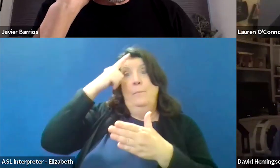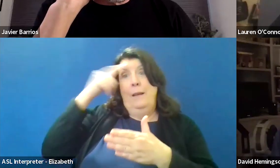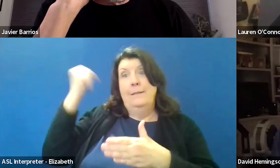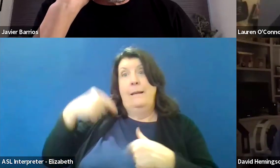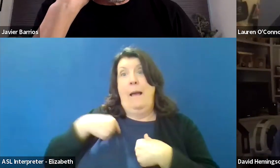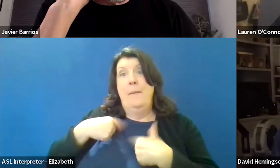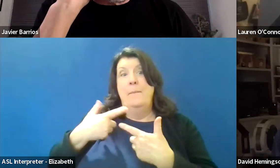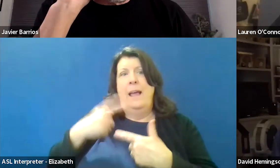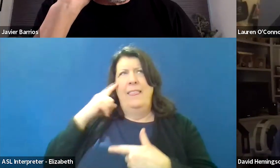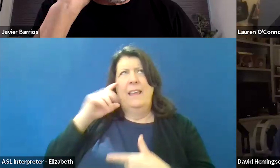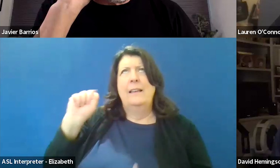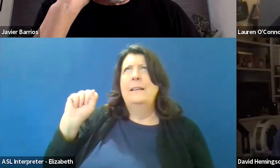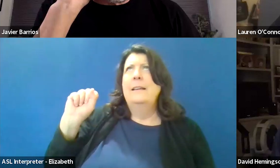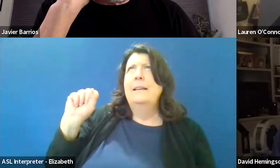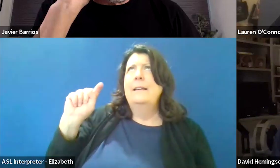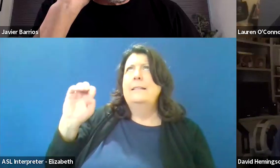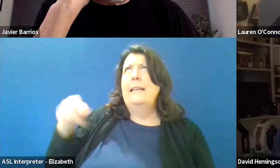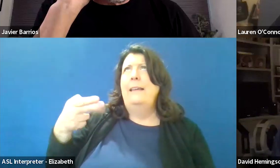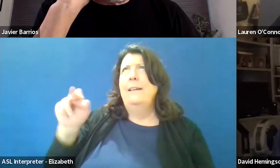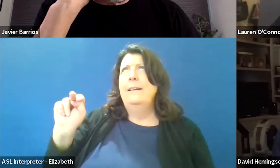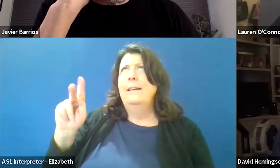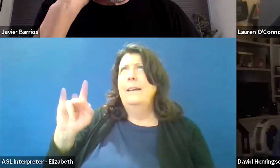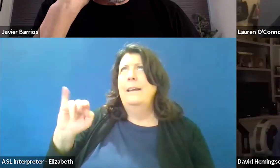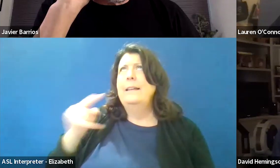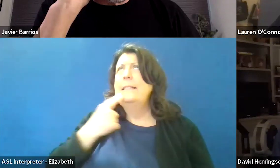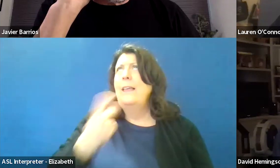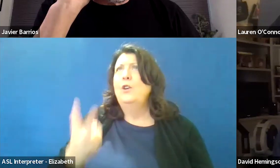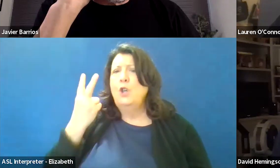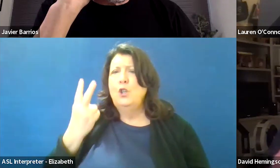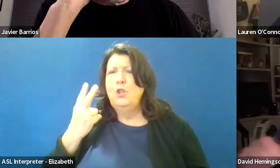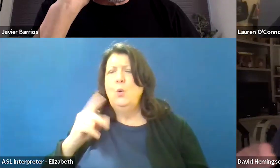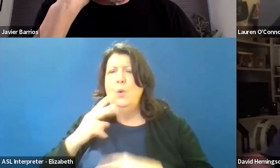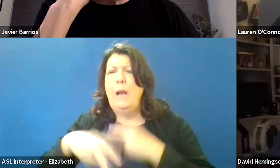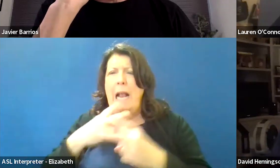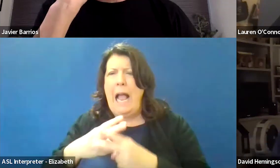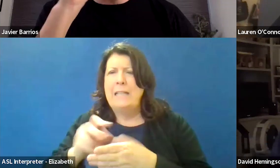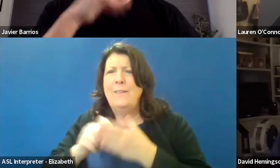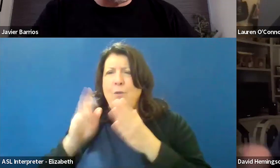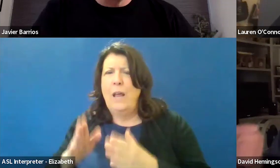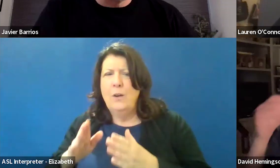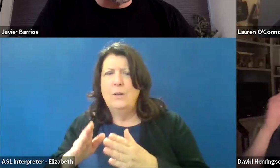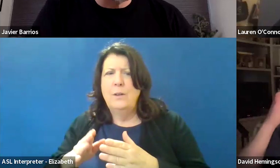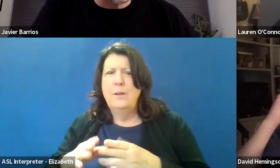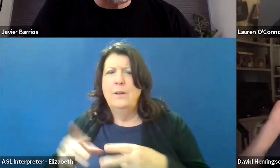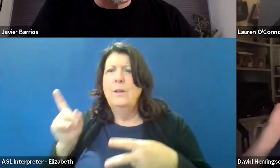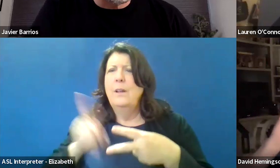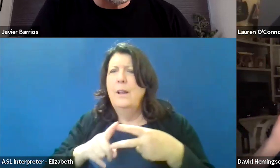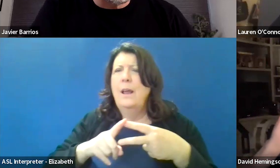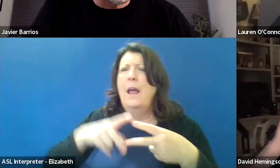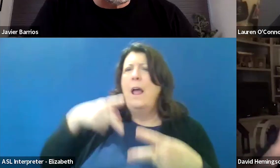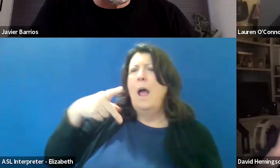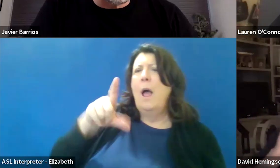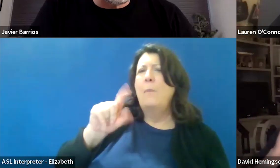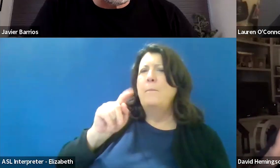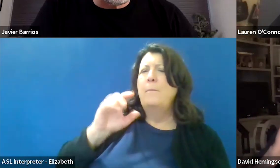know, was it Stephen King says there are two types of writers: plotters and pantsers, people who really plot things out, and other people kind of fly by the seat of their pants. For me,